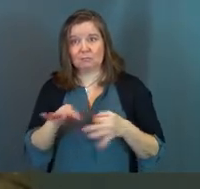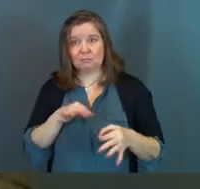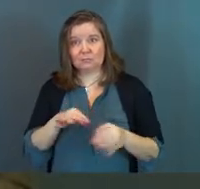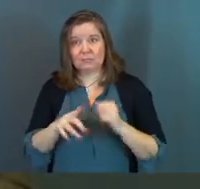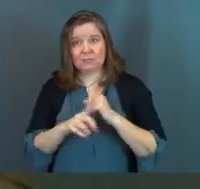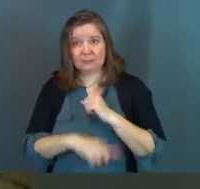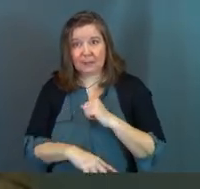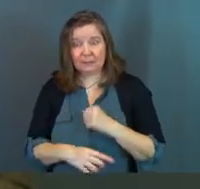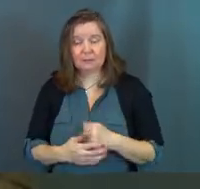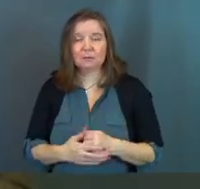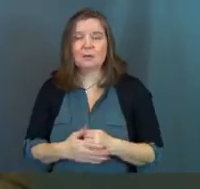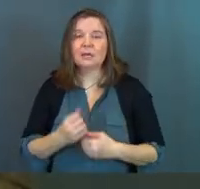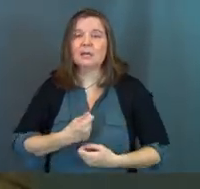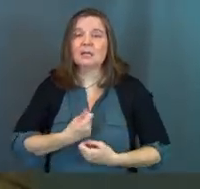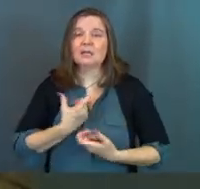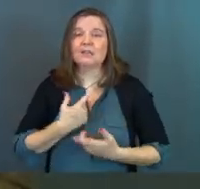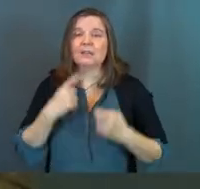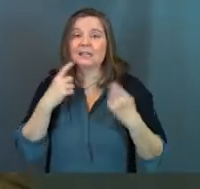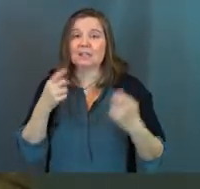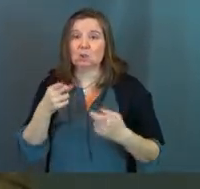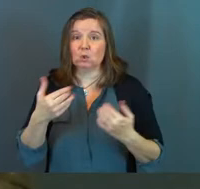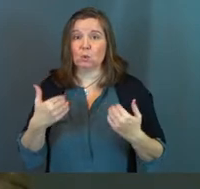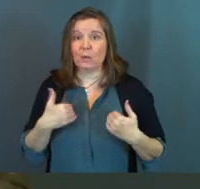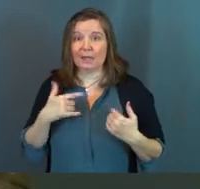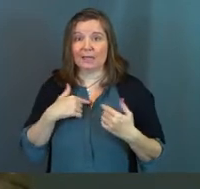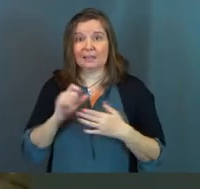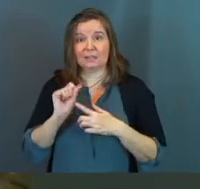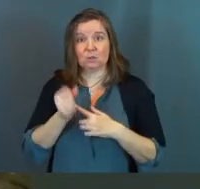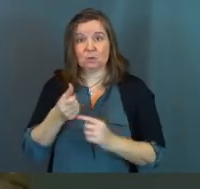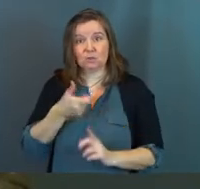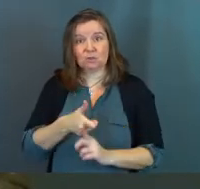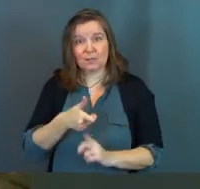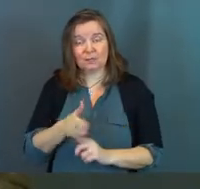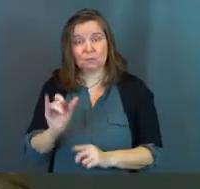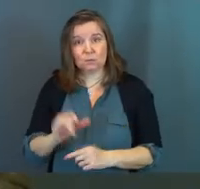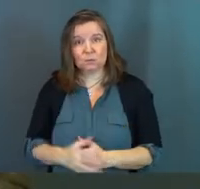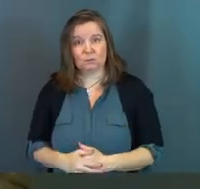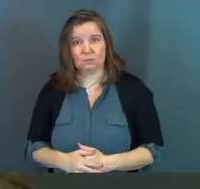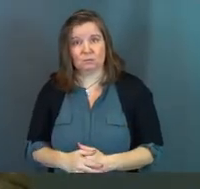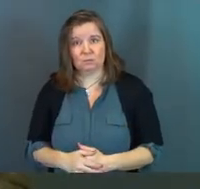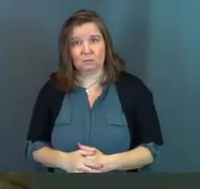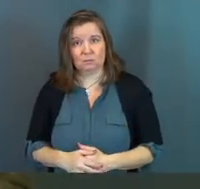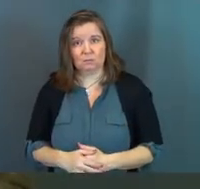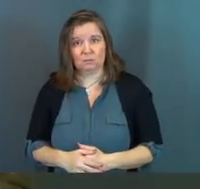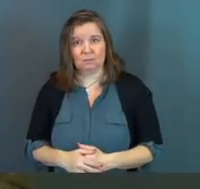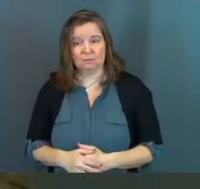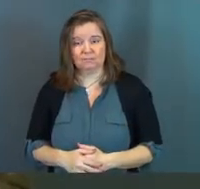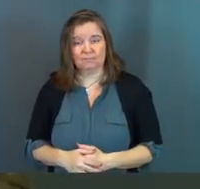discipline, confess the sin that you had in the situation.